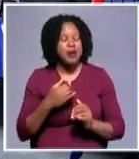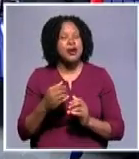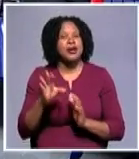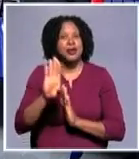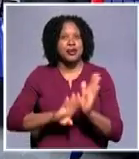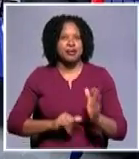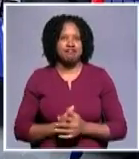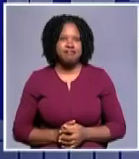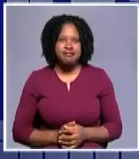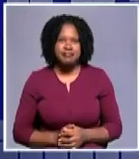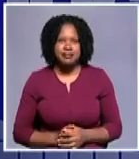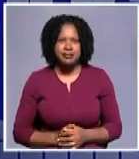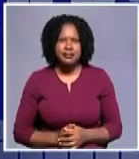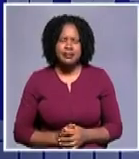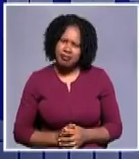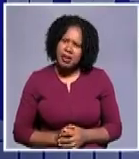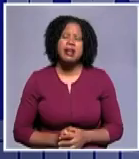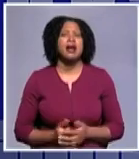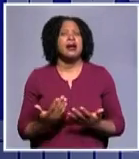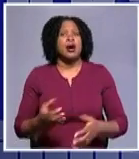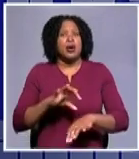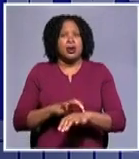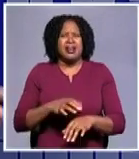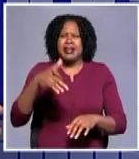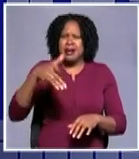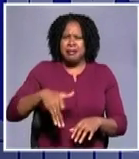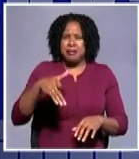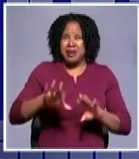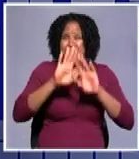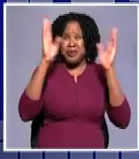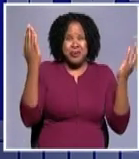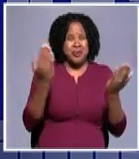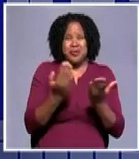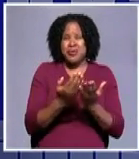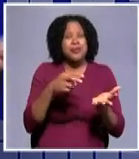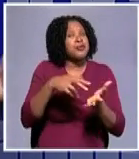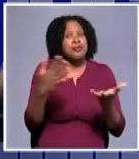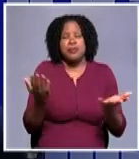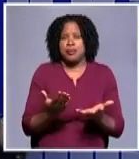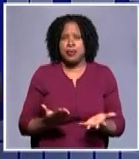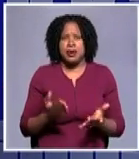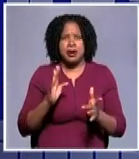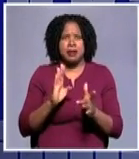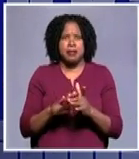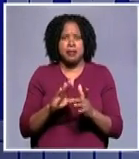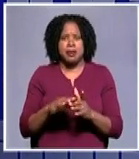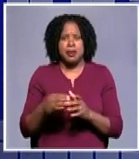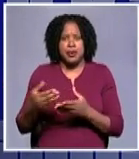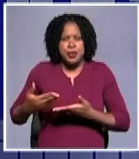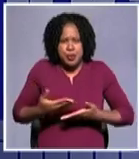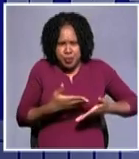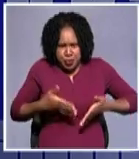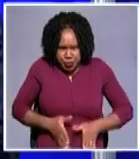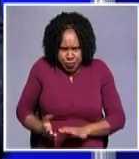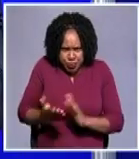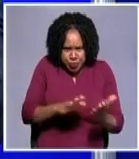studios. Doctor, where is Namibia globally ranked in the as far as infant mortality is